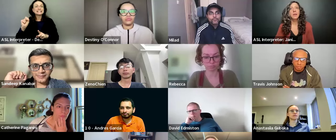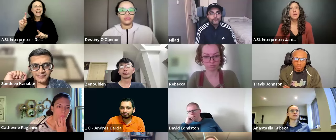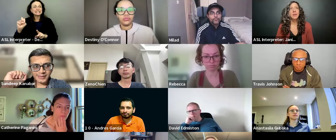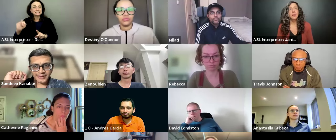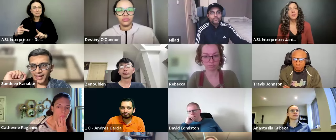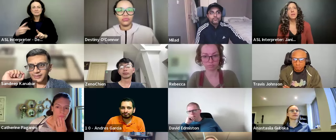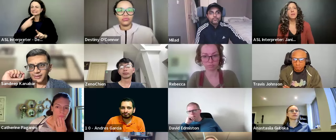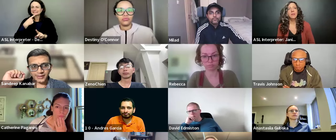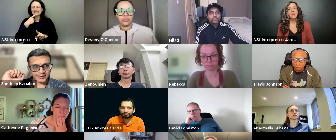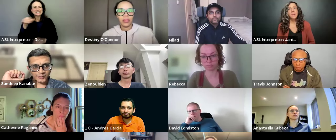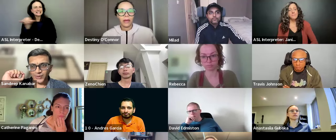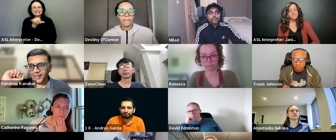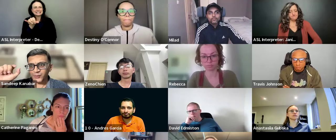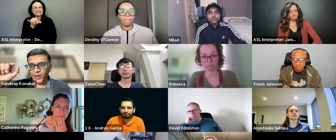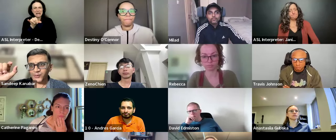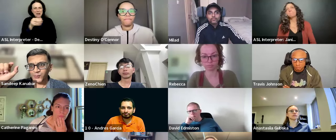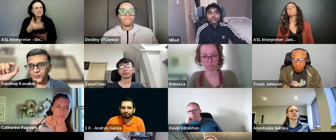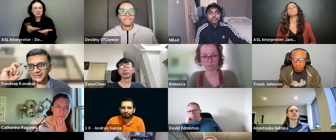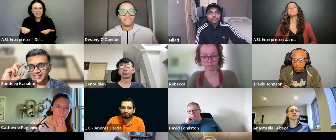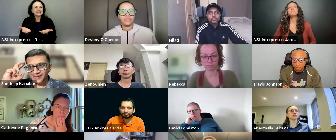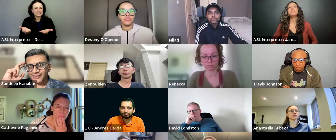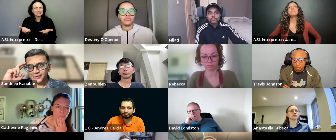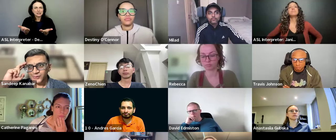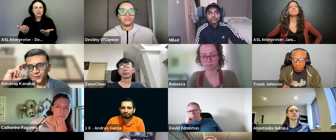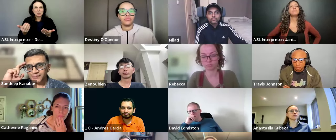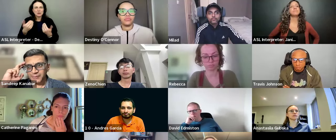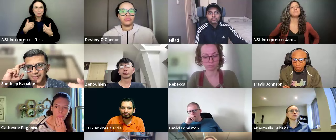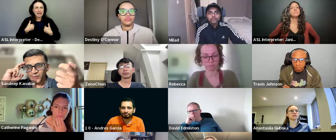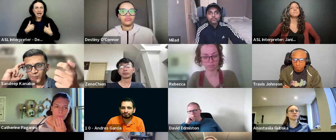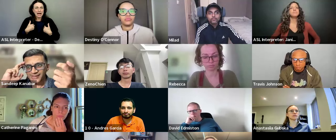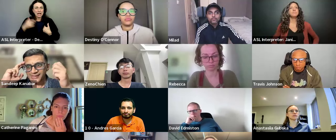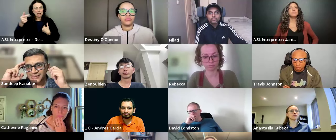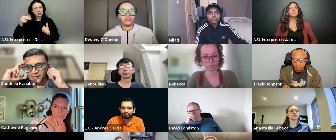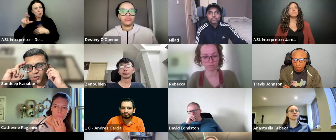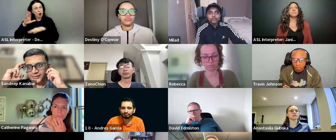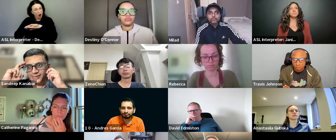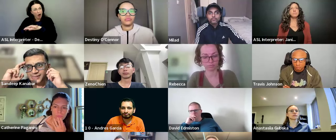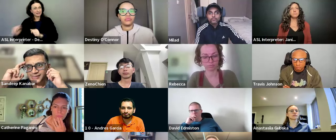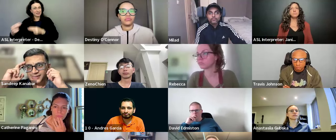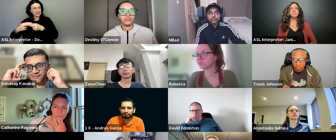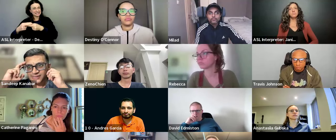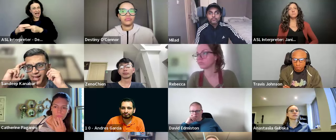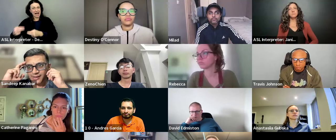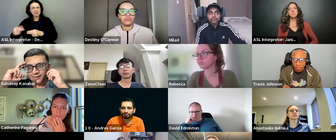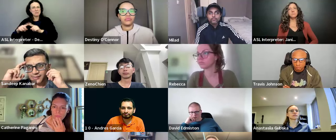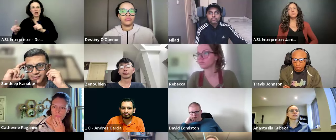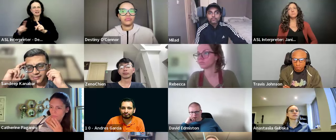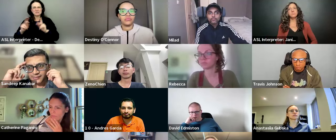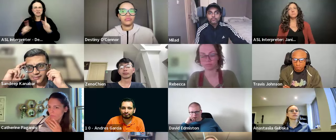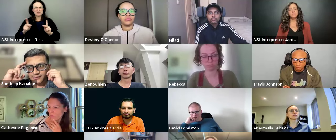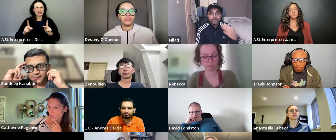same, that we had a QR code in the slide so that people can very easily join the CNCF class.